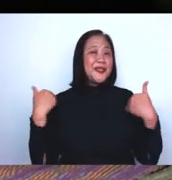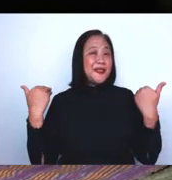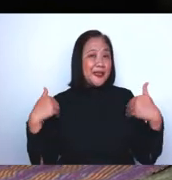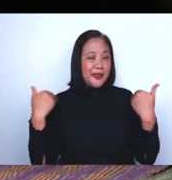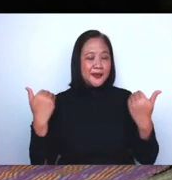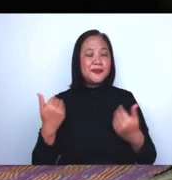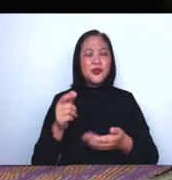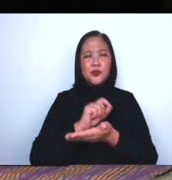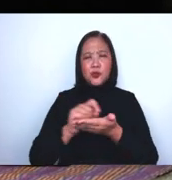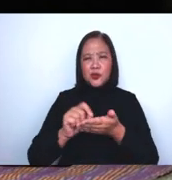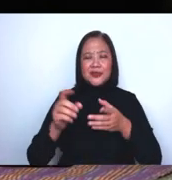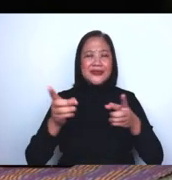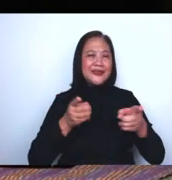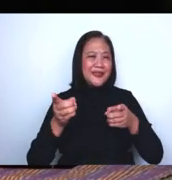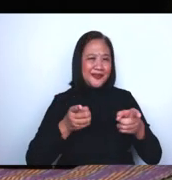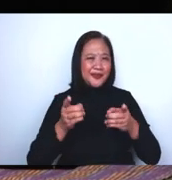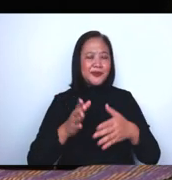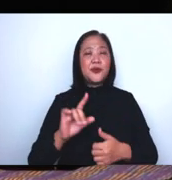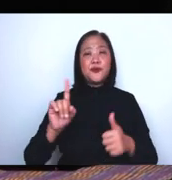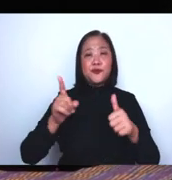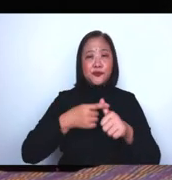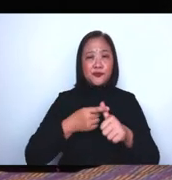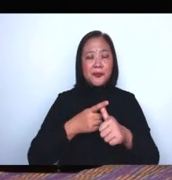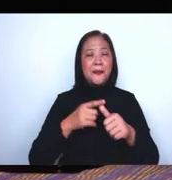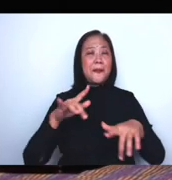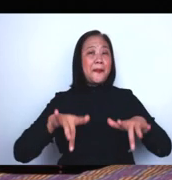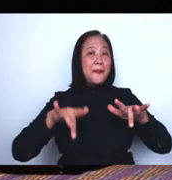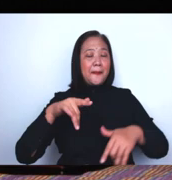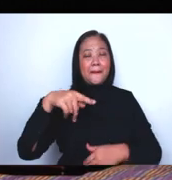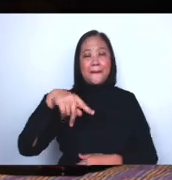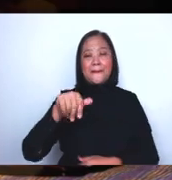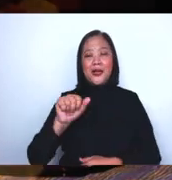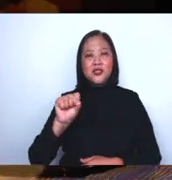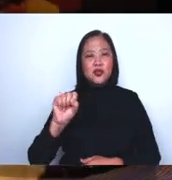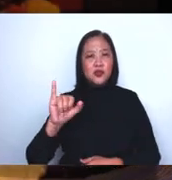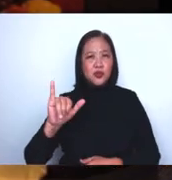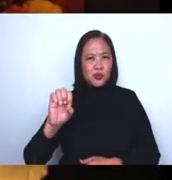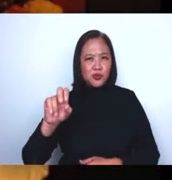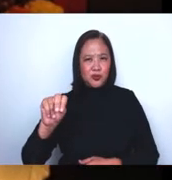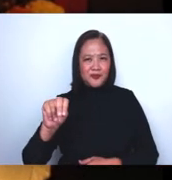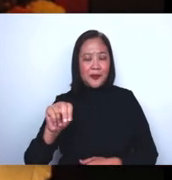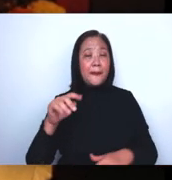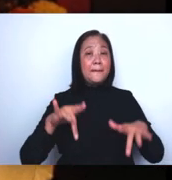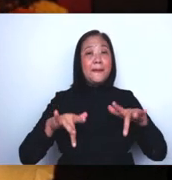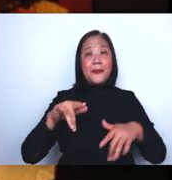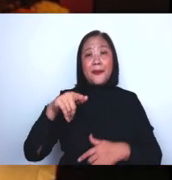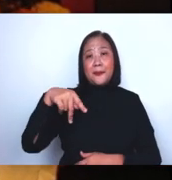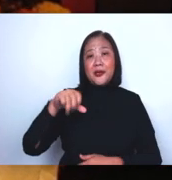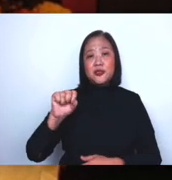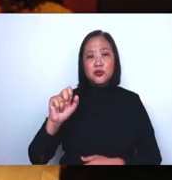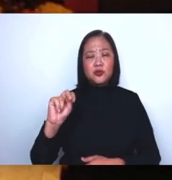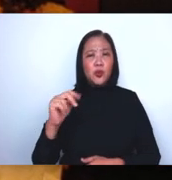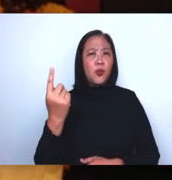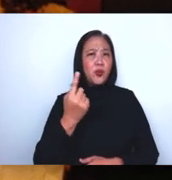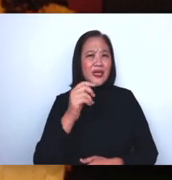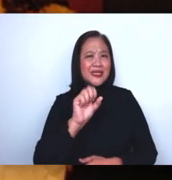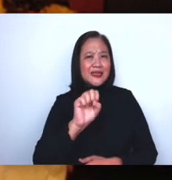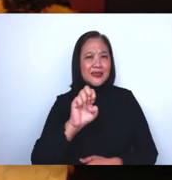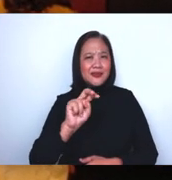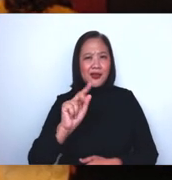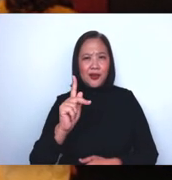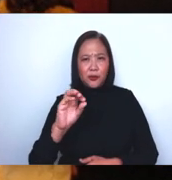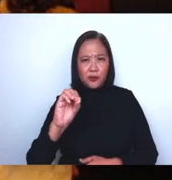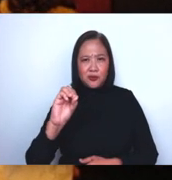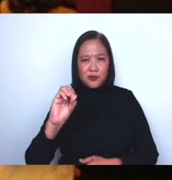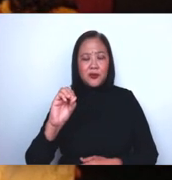wrote and directed the first Puppet Passion. Puppet Passion is the only cenaculo in the